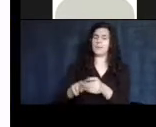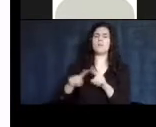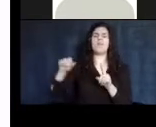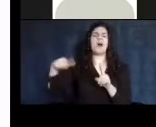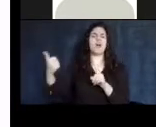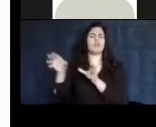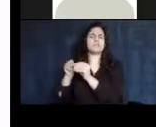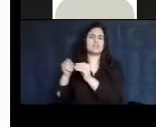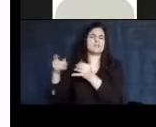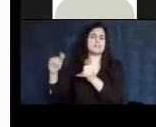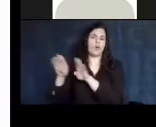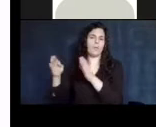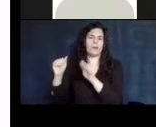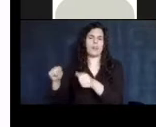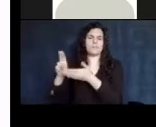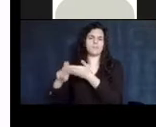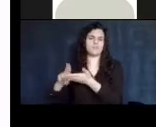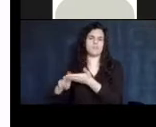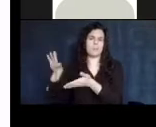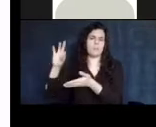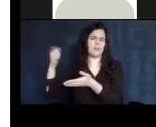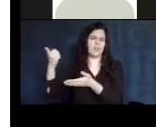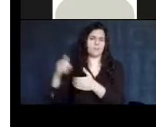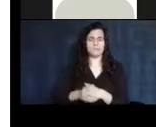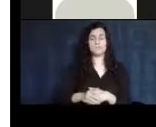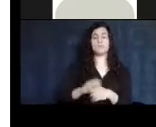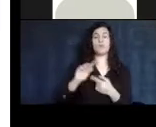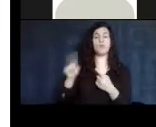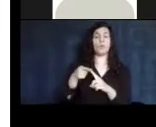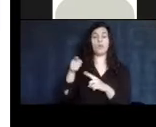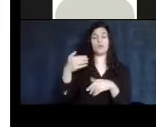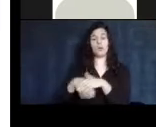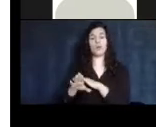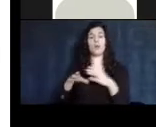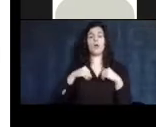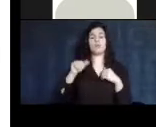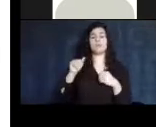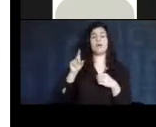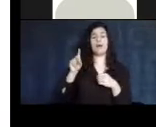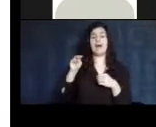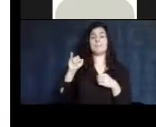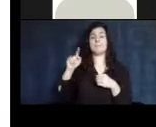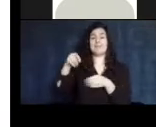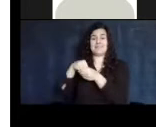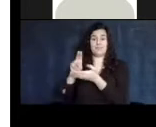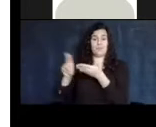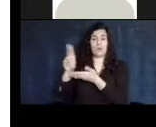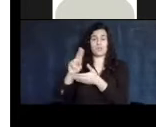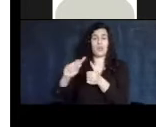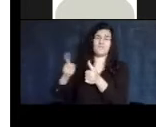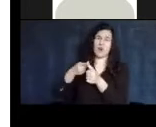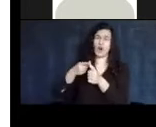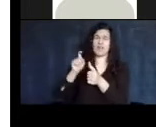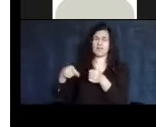right. So first thing that you should do once you are admitted to the university, the first thing you need to do is sign up for